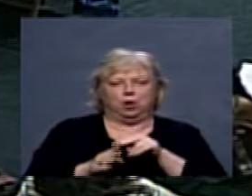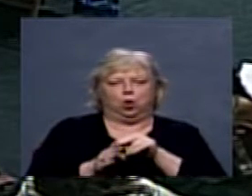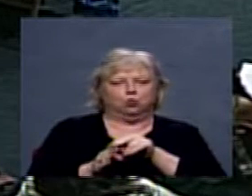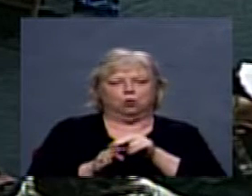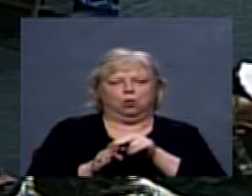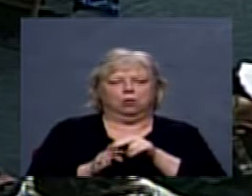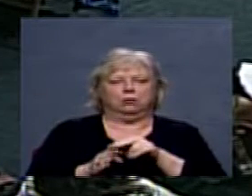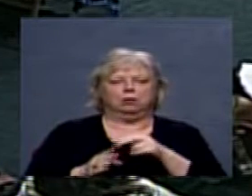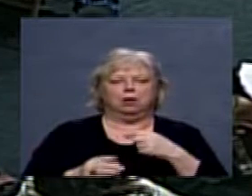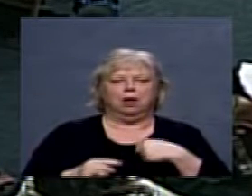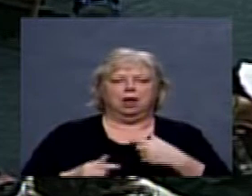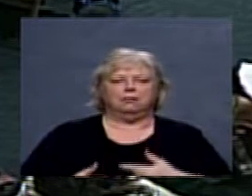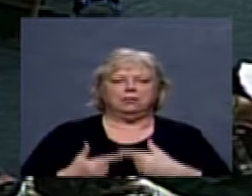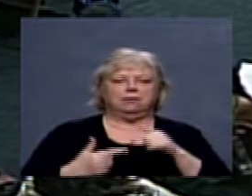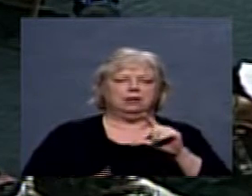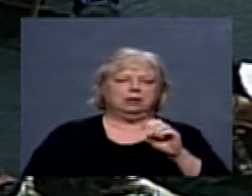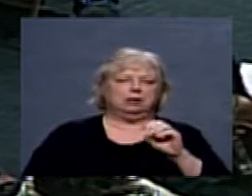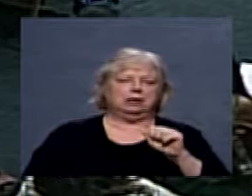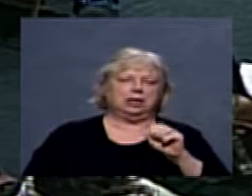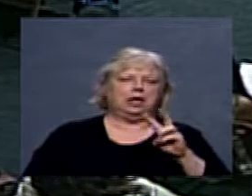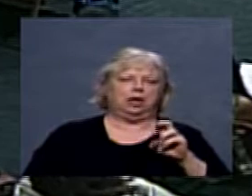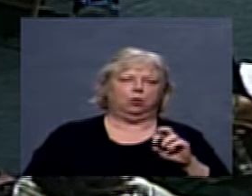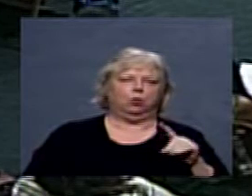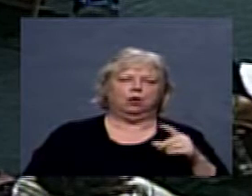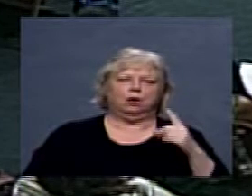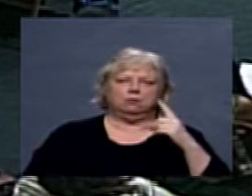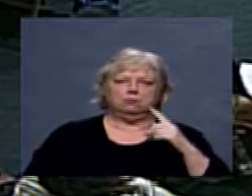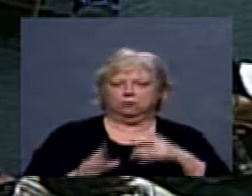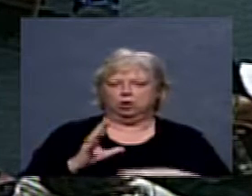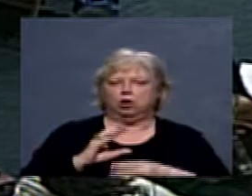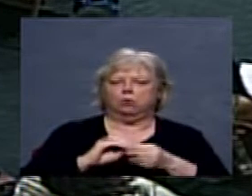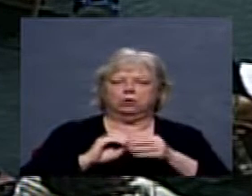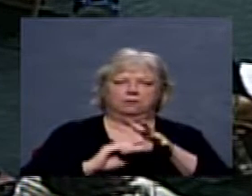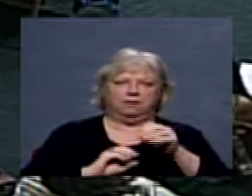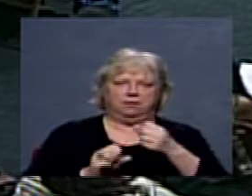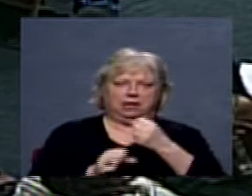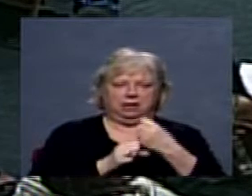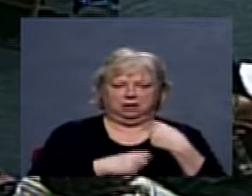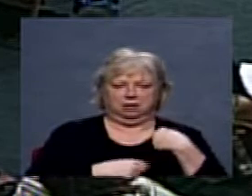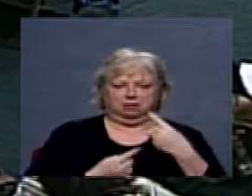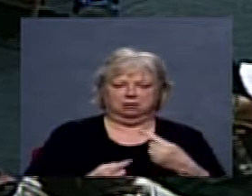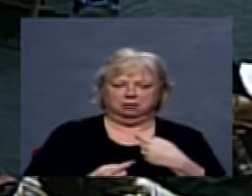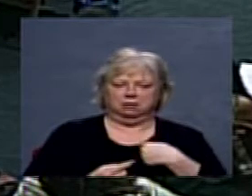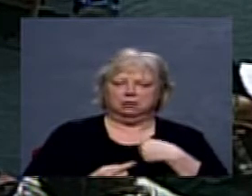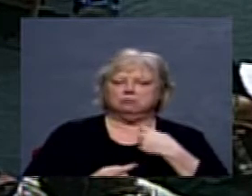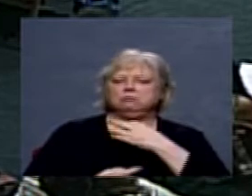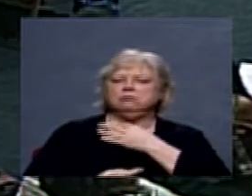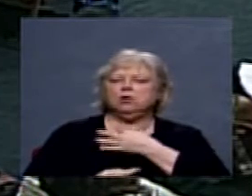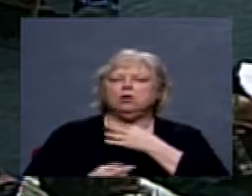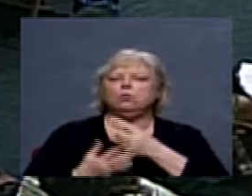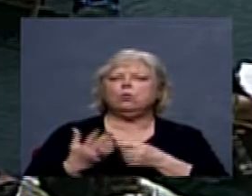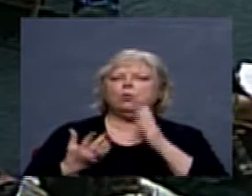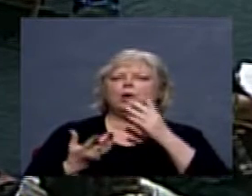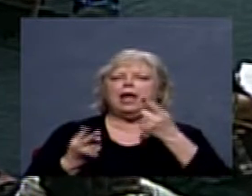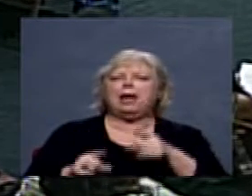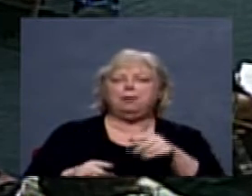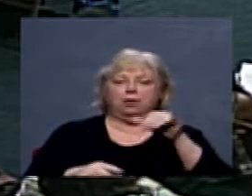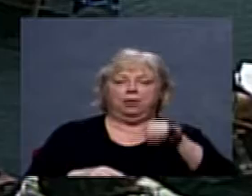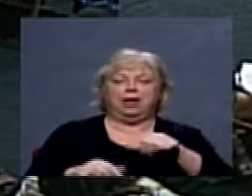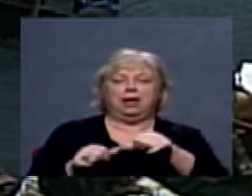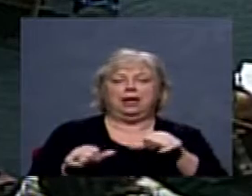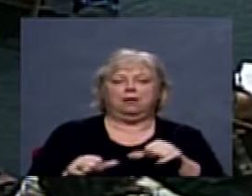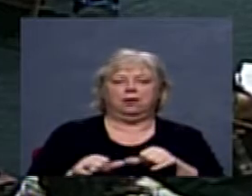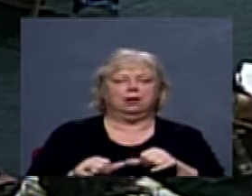Having been a resident of Leawood for some 50 years, I've been wondering what was going to happen here. But I